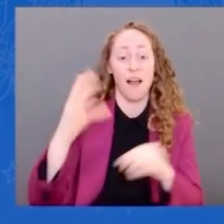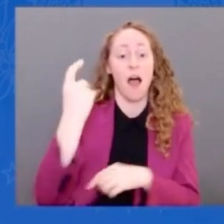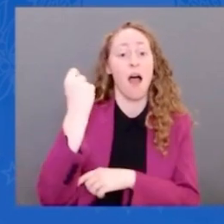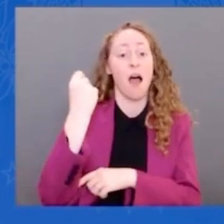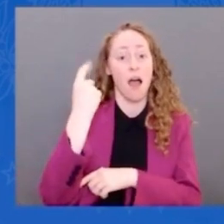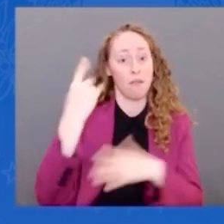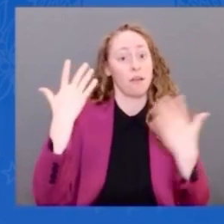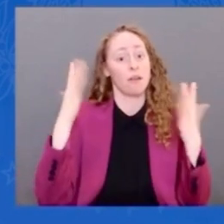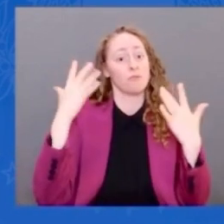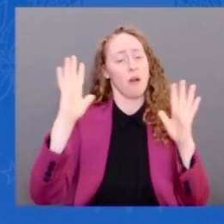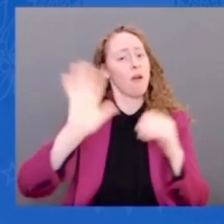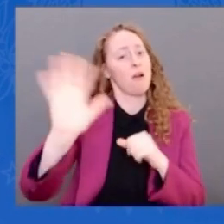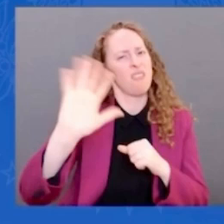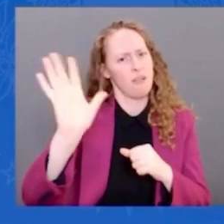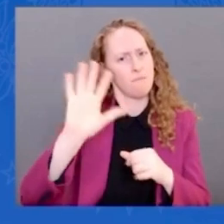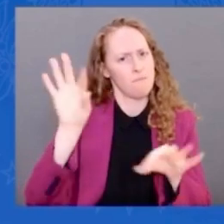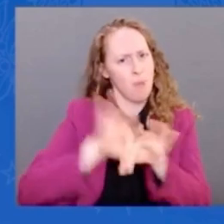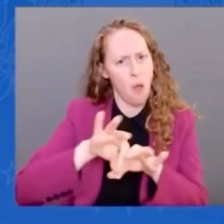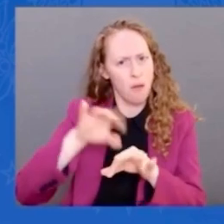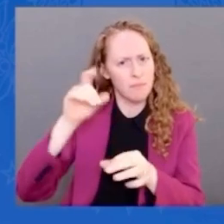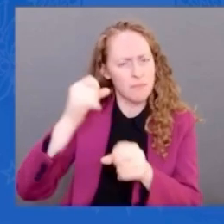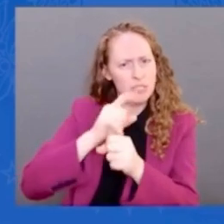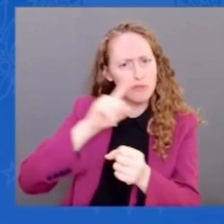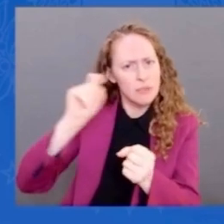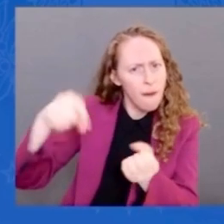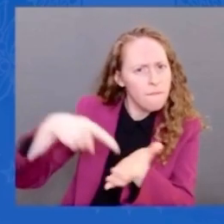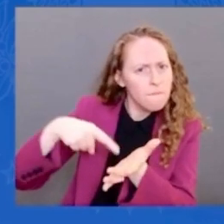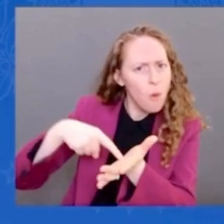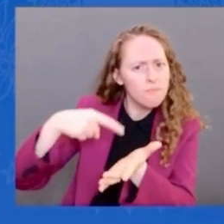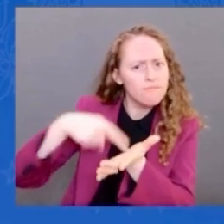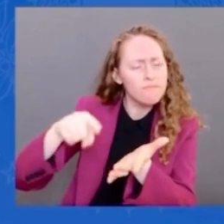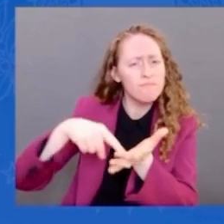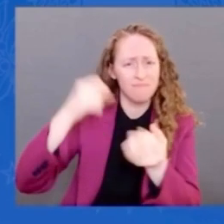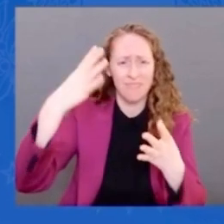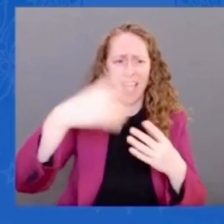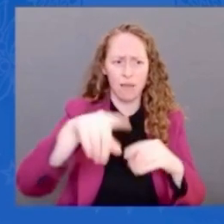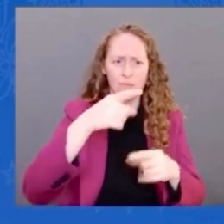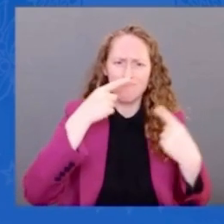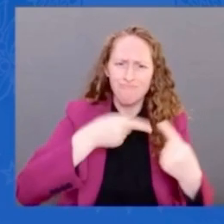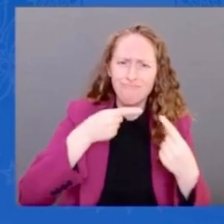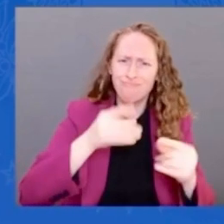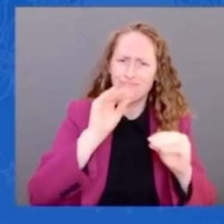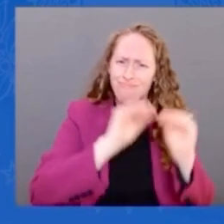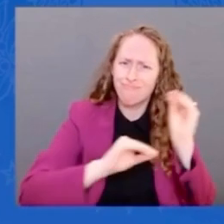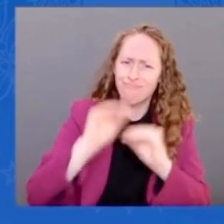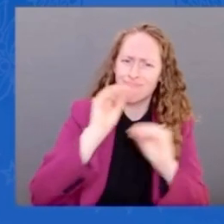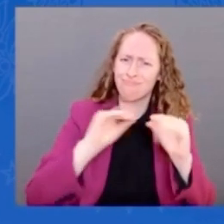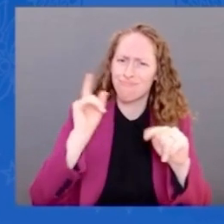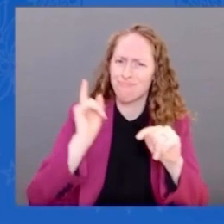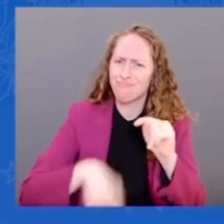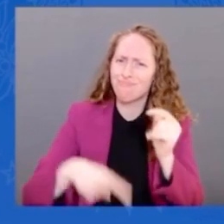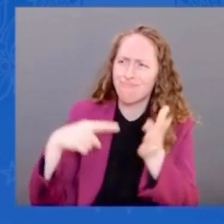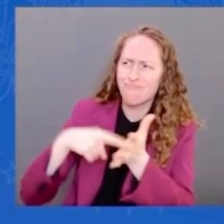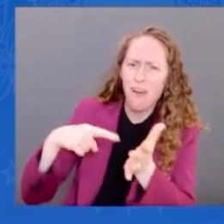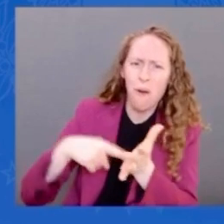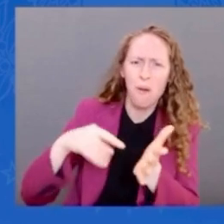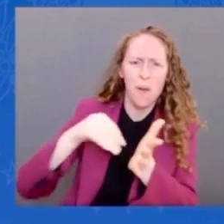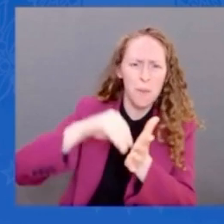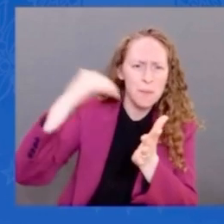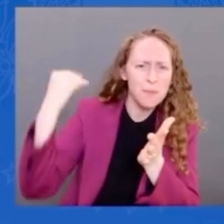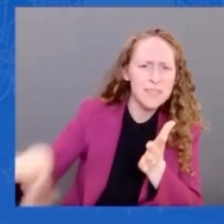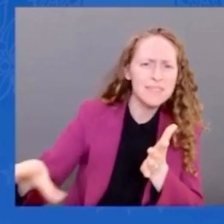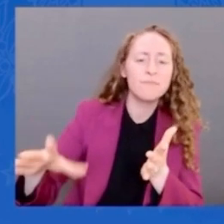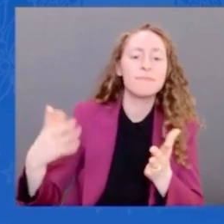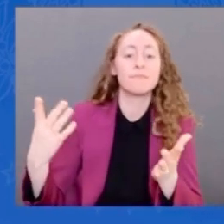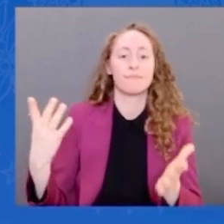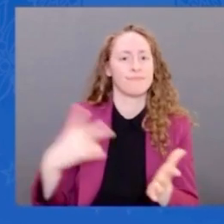to get connected, even if there's access to get connected. So they go without high-speed internet, or they sacrifice other necessities